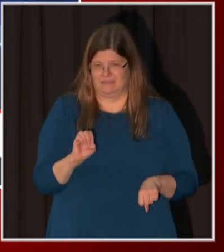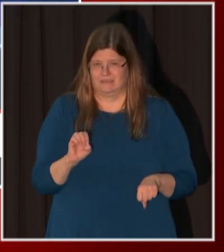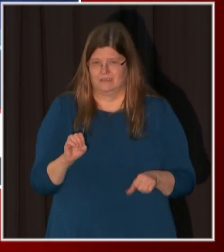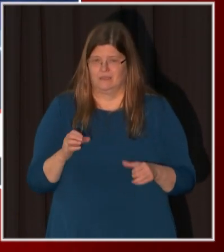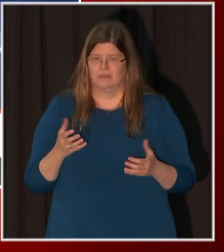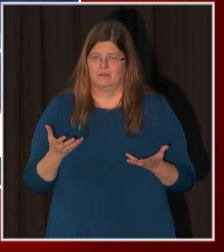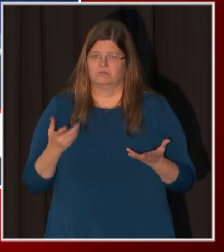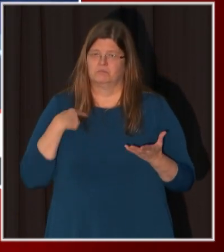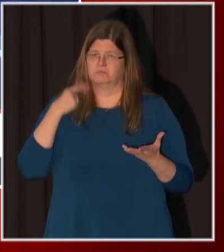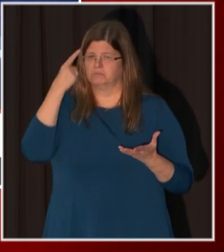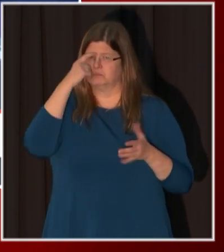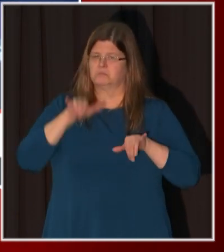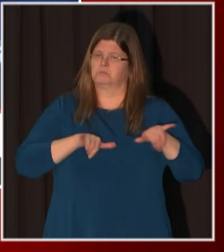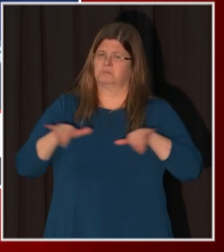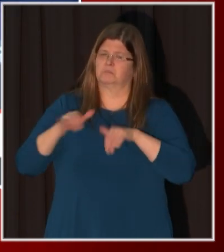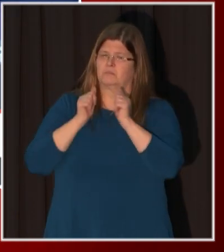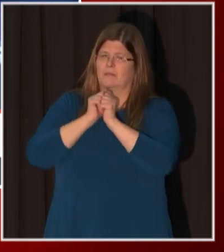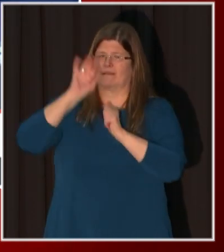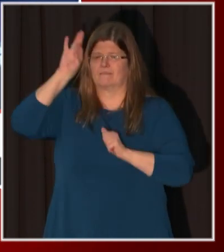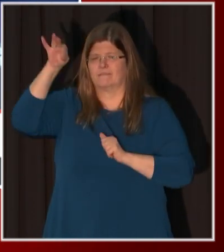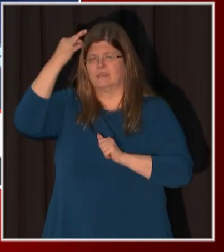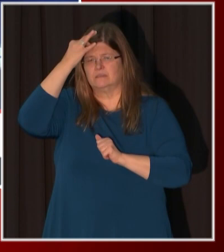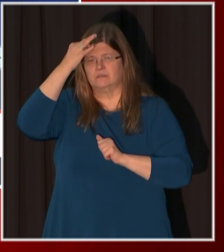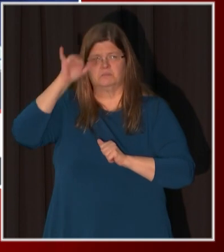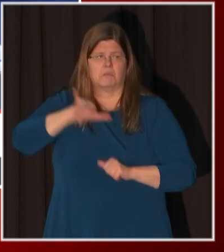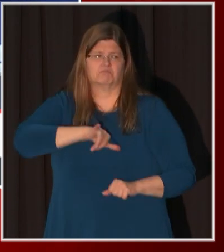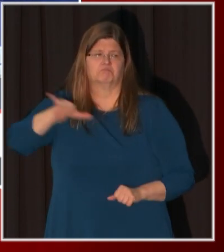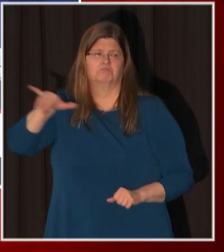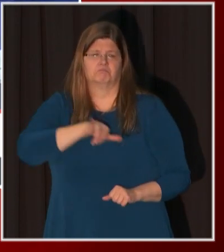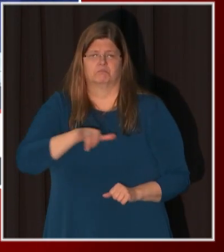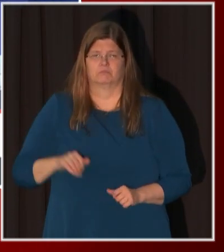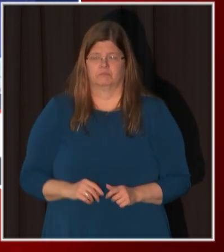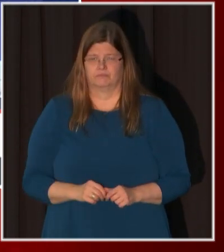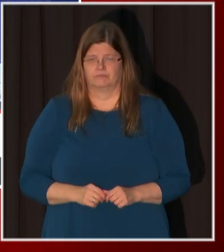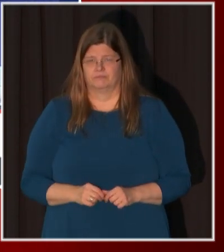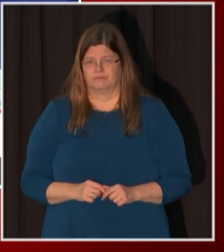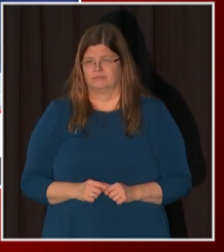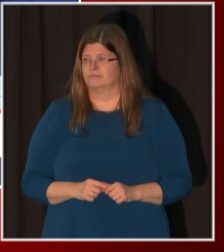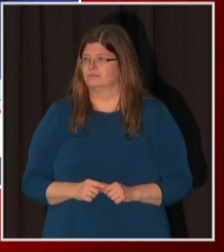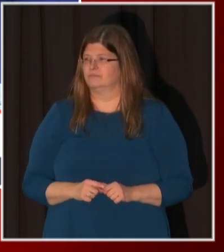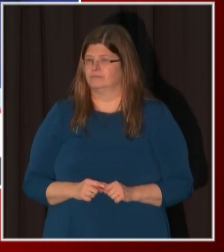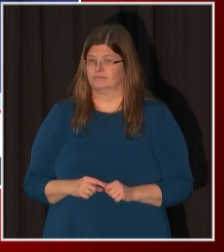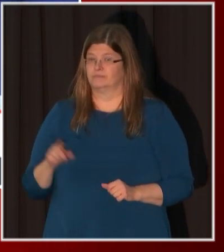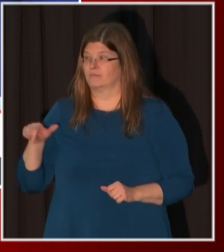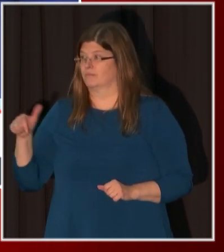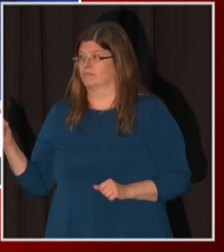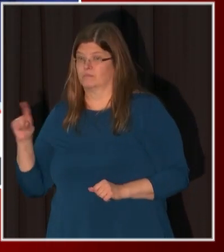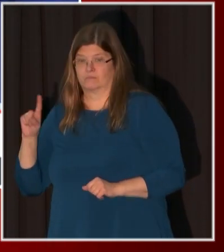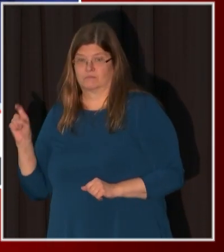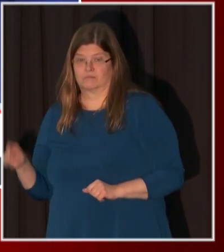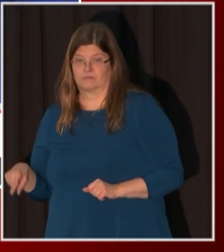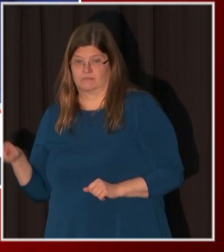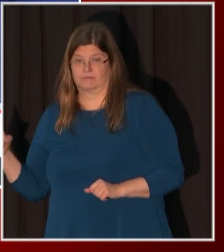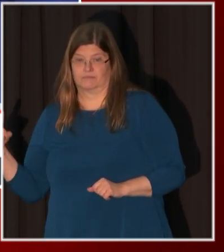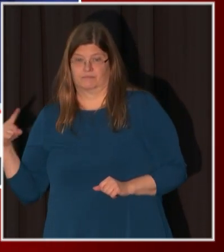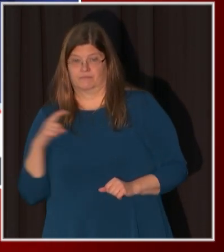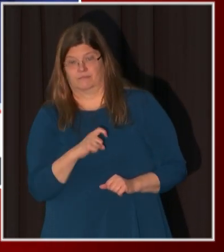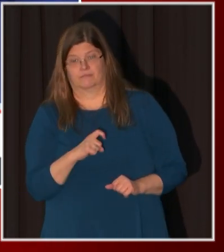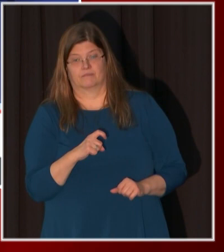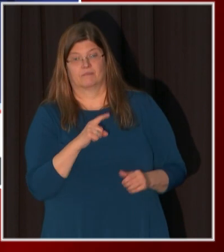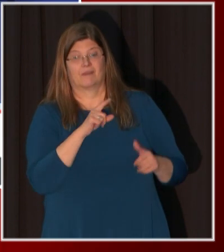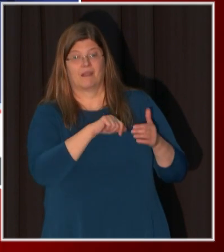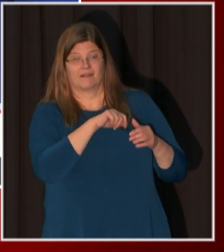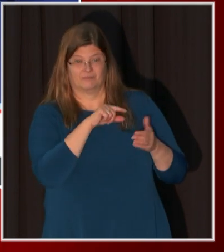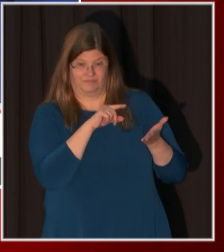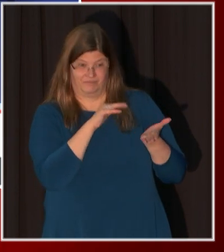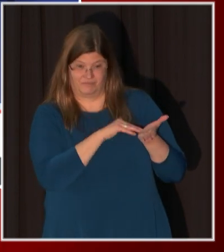that the federal government will have the same needs. Yes. Mayor, I guess this is for Dr. Nesbitt, but I noticed overnight